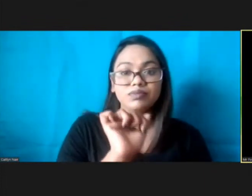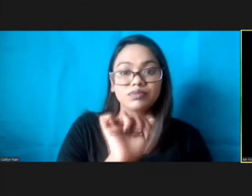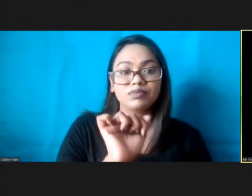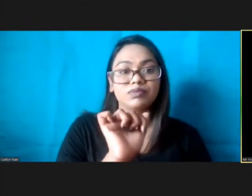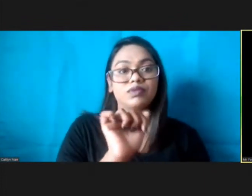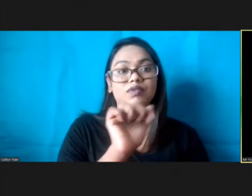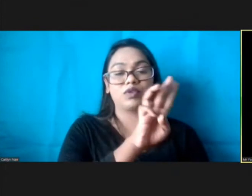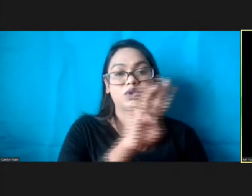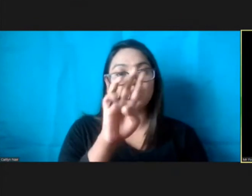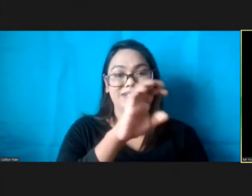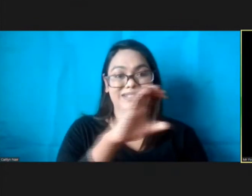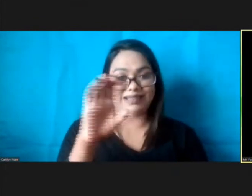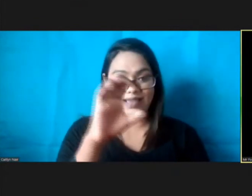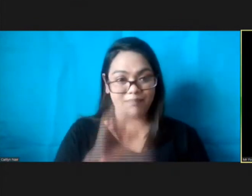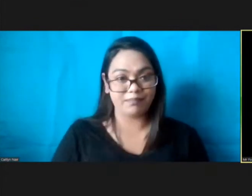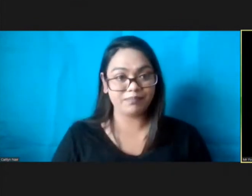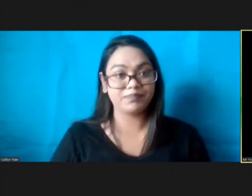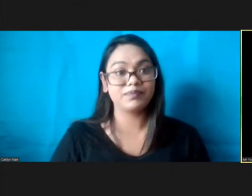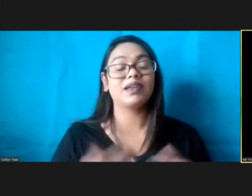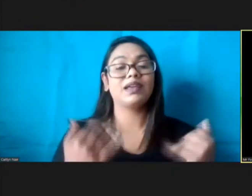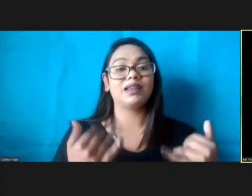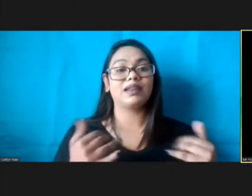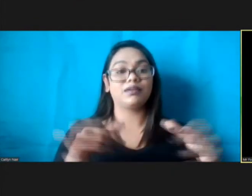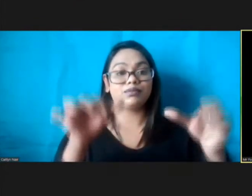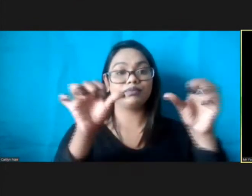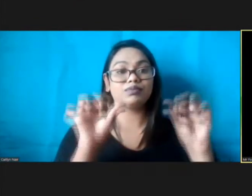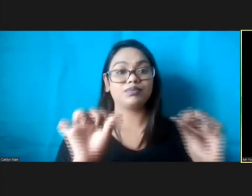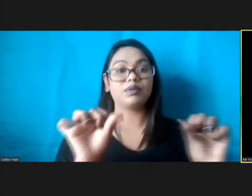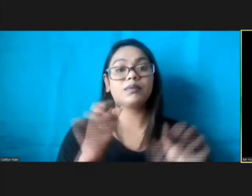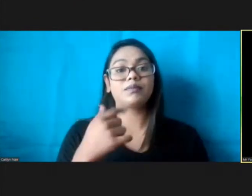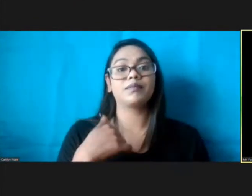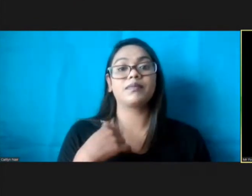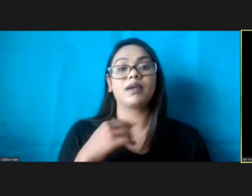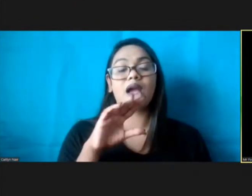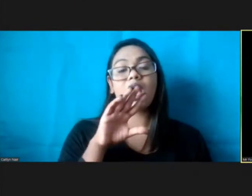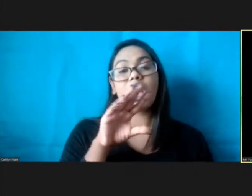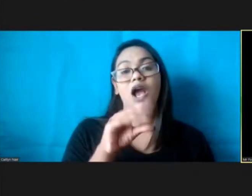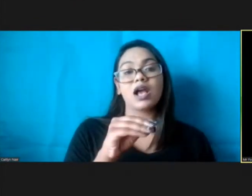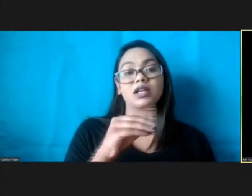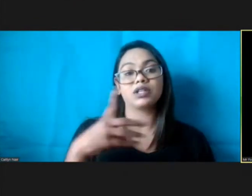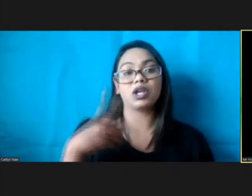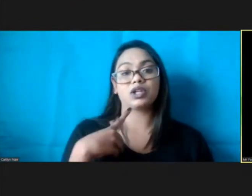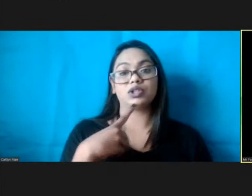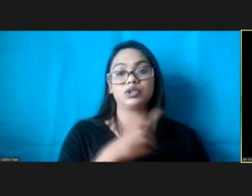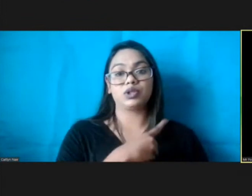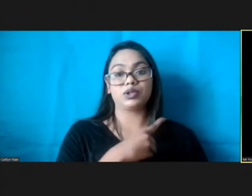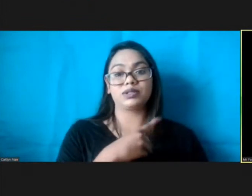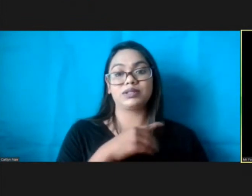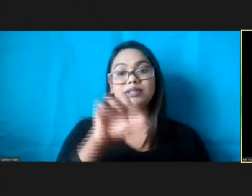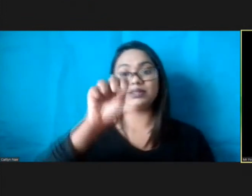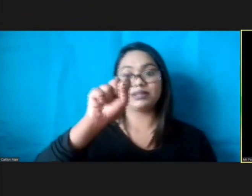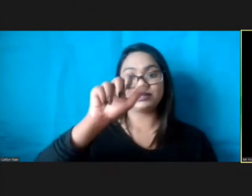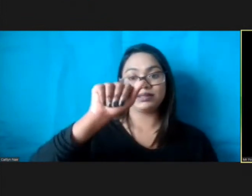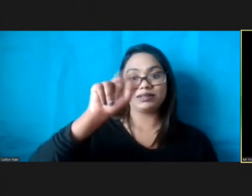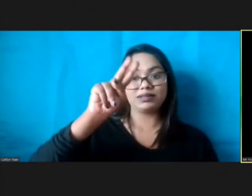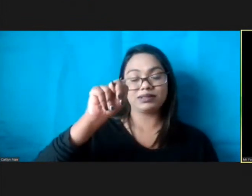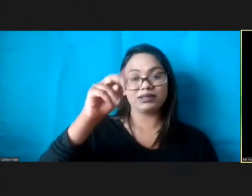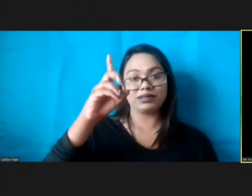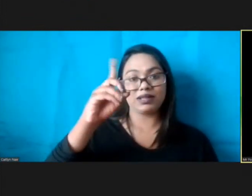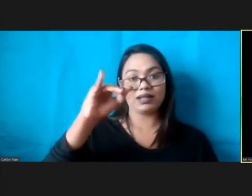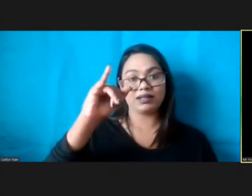Cape is concerned. Without wasting any time, I'm going to call Dr. Sandile Shabalala, who's the head of department from